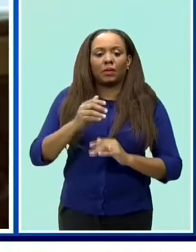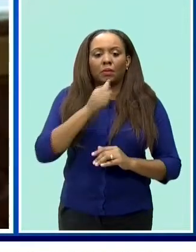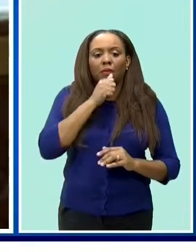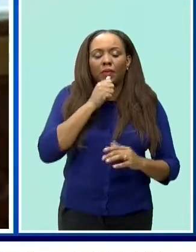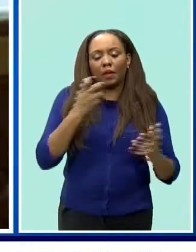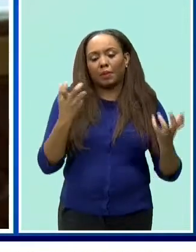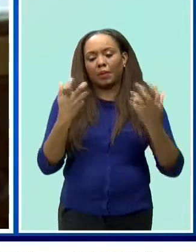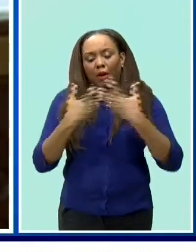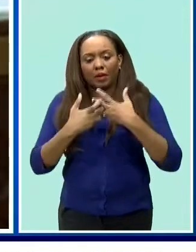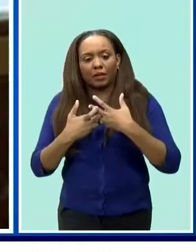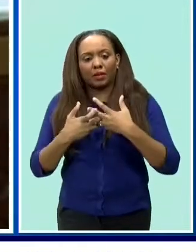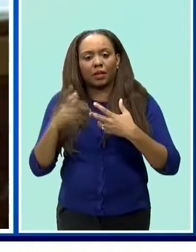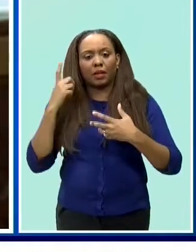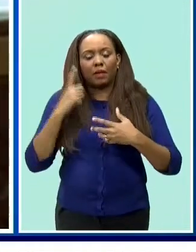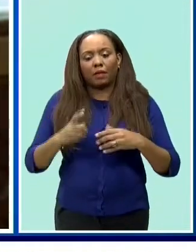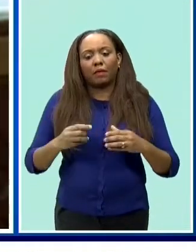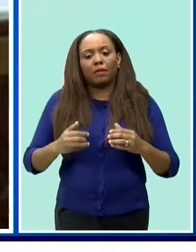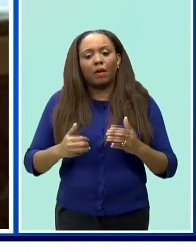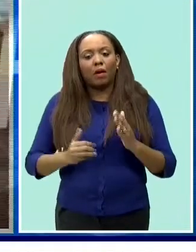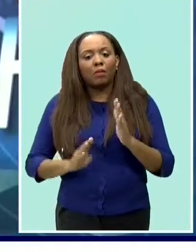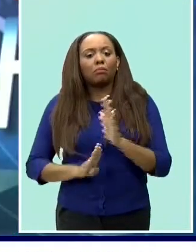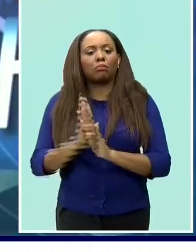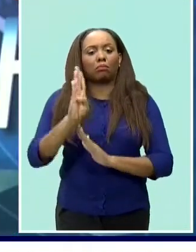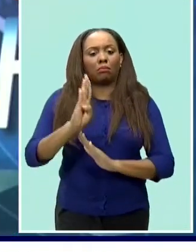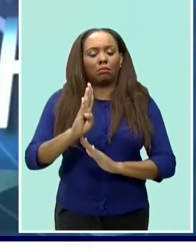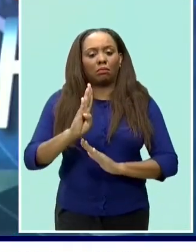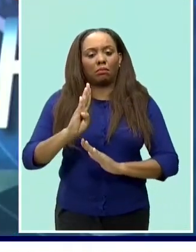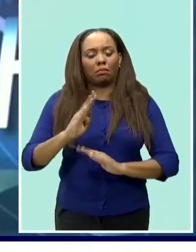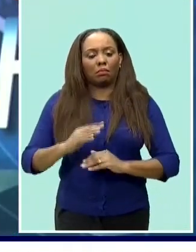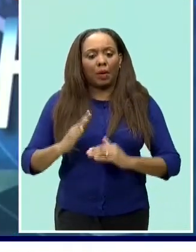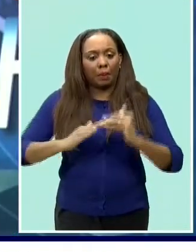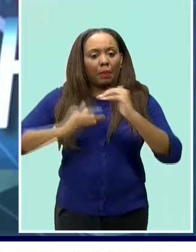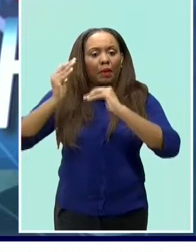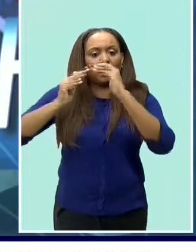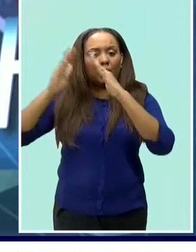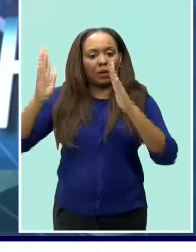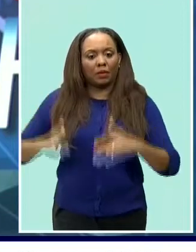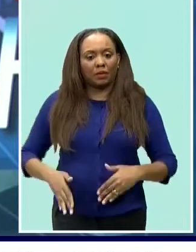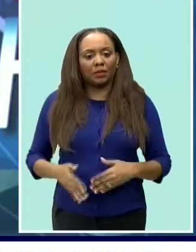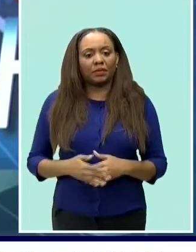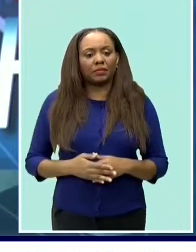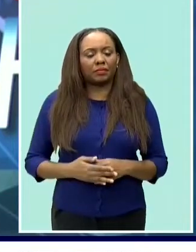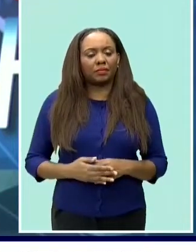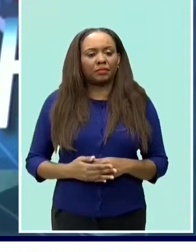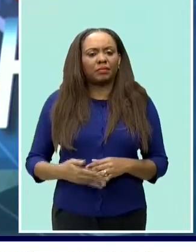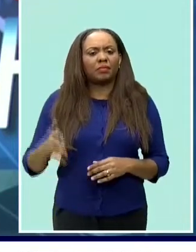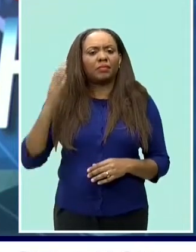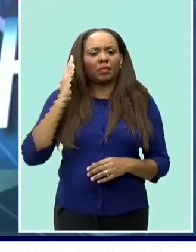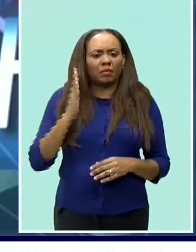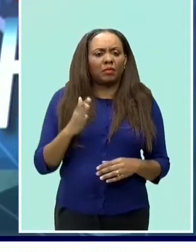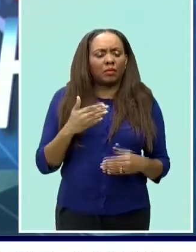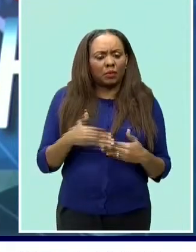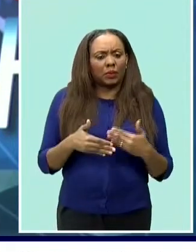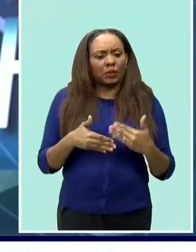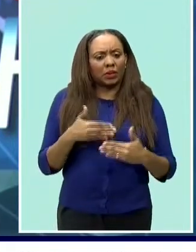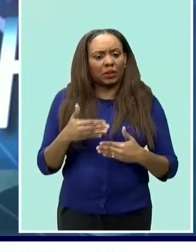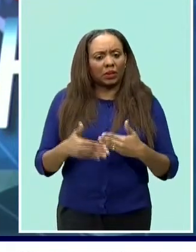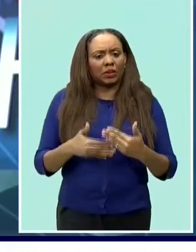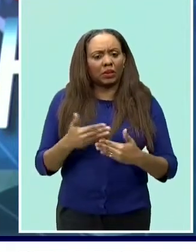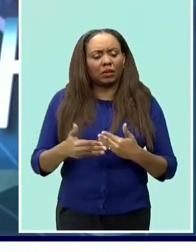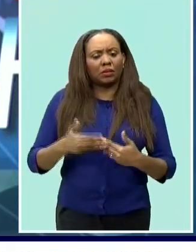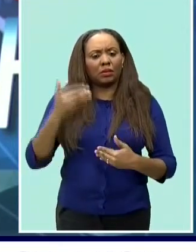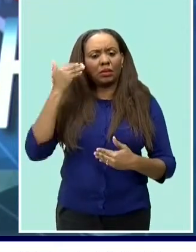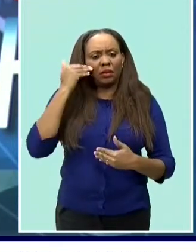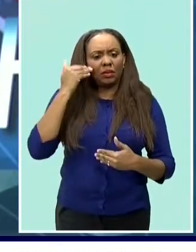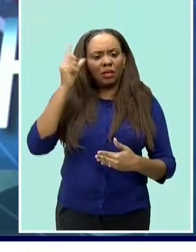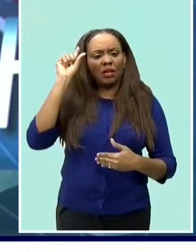partnerships, in order to trigger development. Mr. Griffith admits it will take time to solve the vexing issues affecting government housing